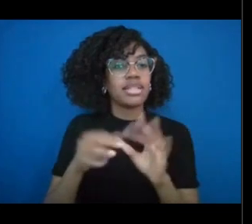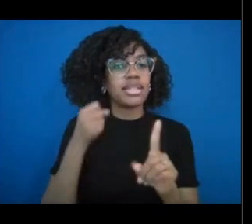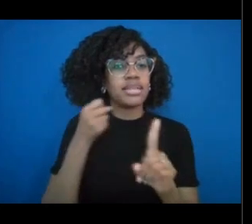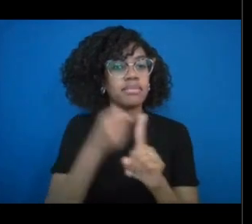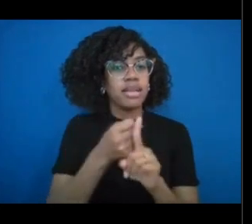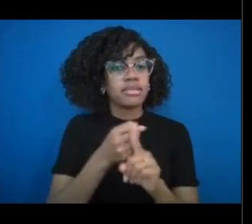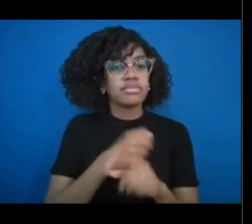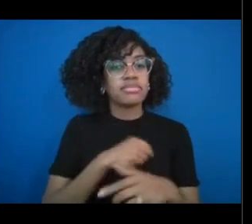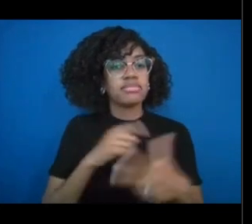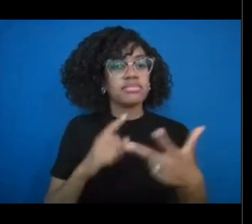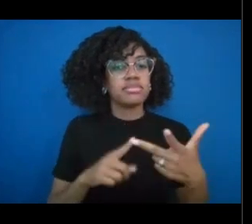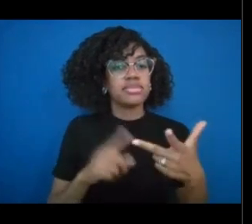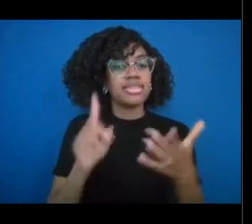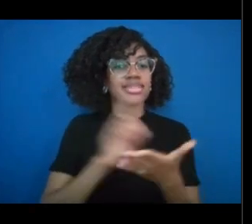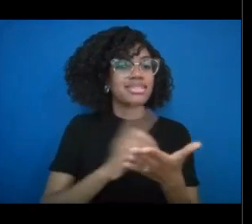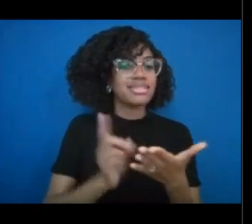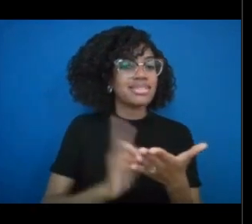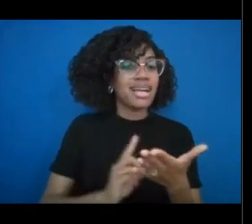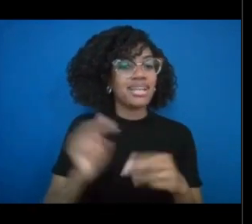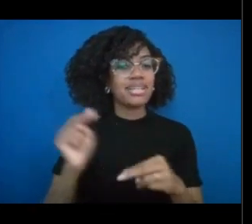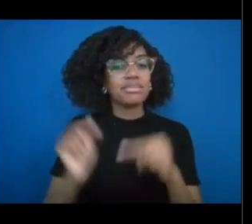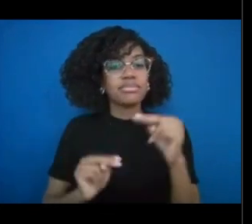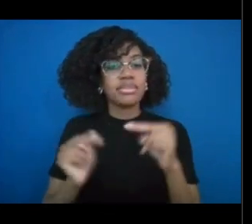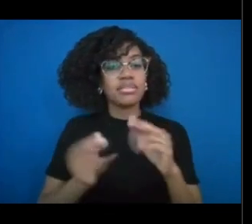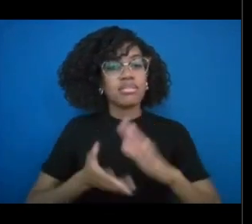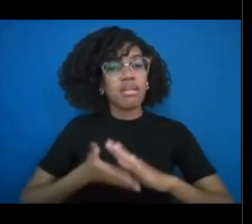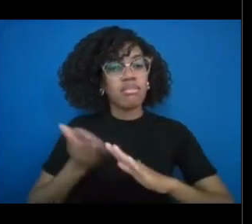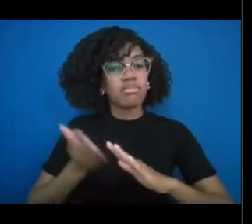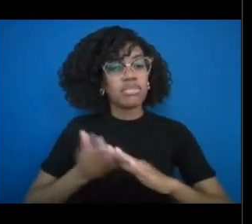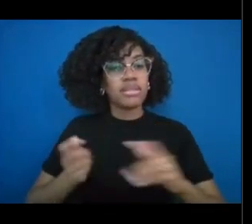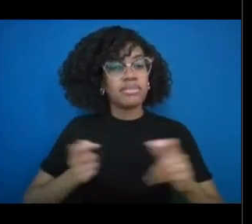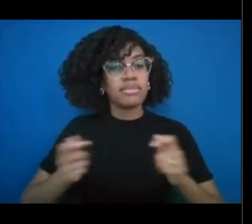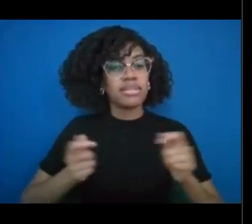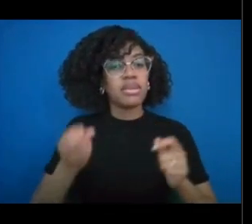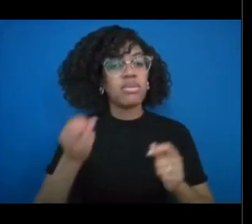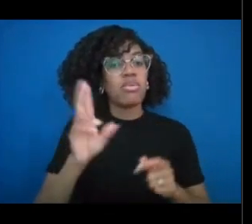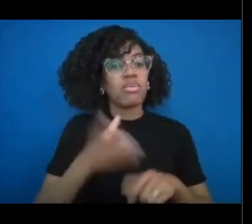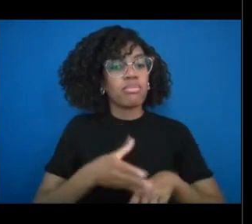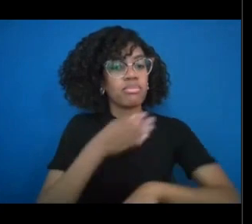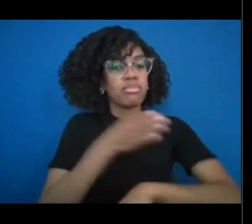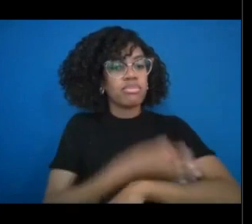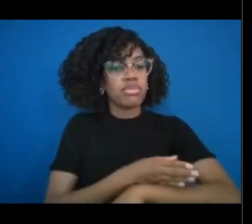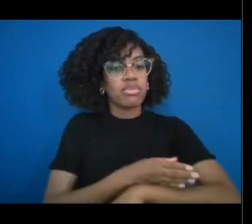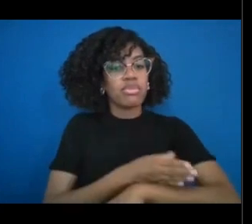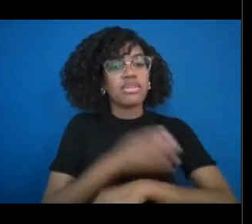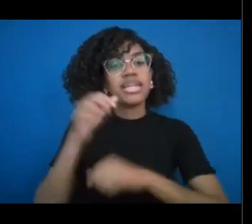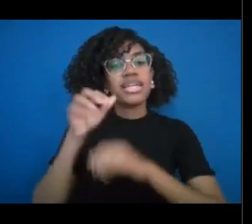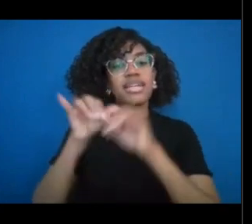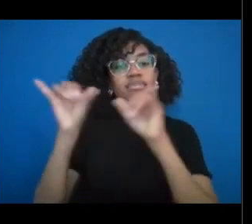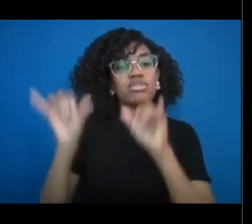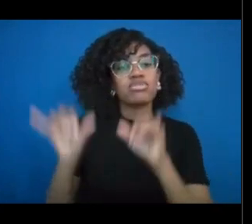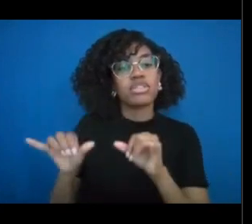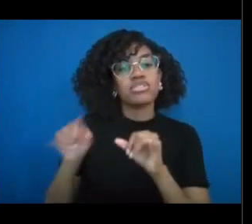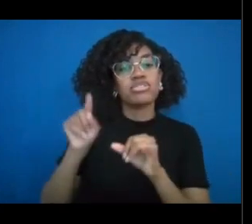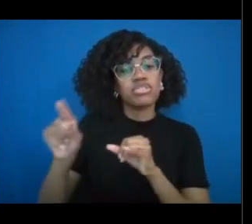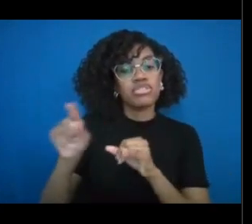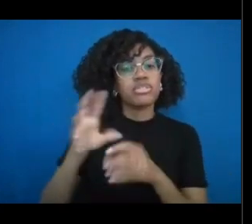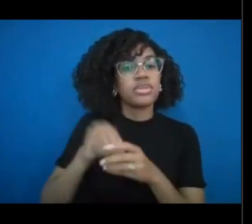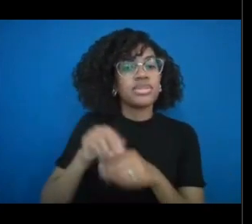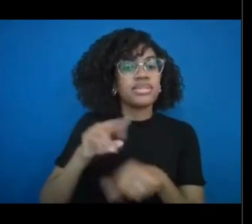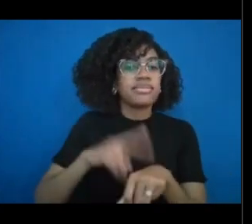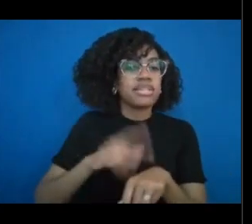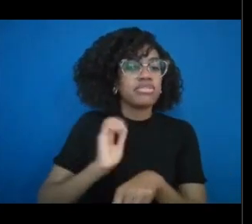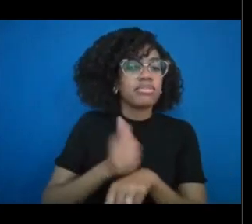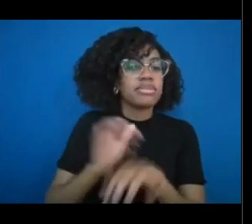and systems, including nature-based systems, needed to reduce climate-related vulnerability and/or risk to